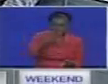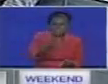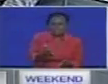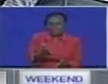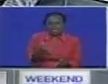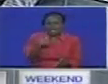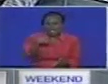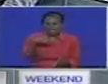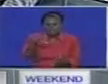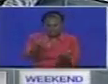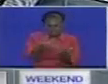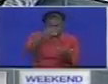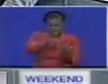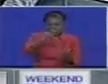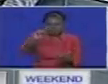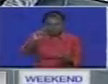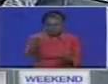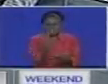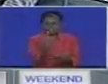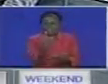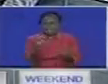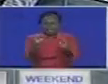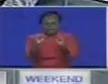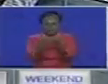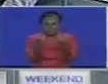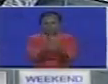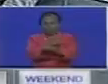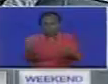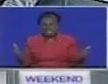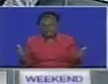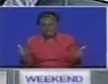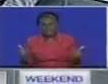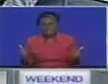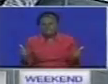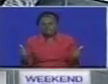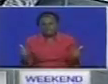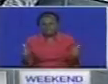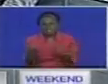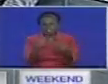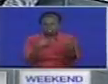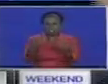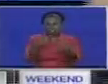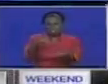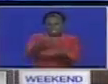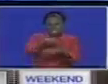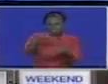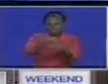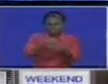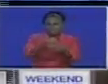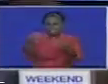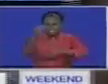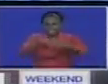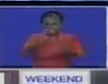our nominations, which the first day didn't take place very well. We spoke to the National Election Board,